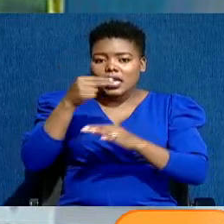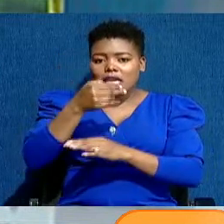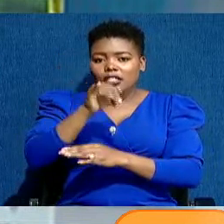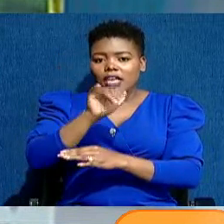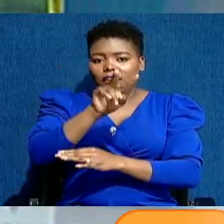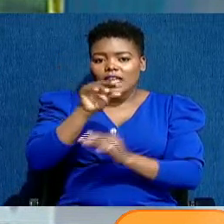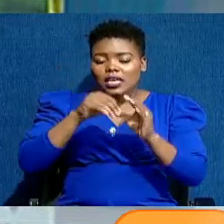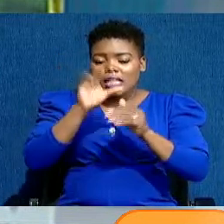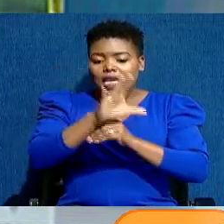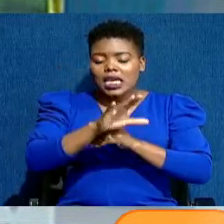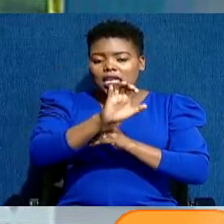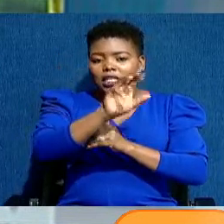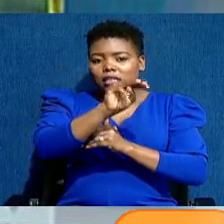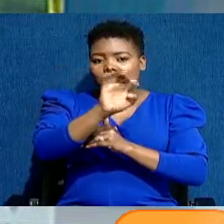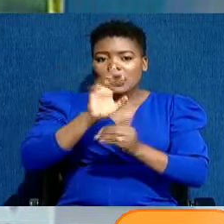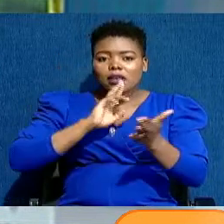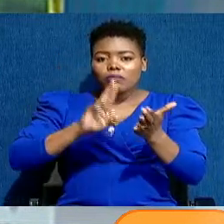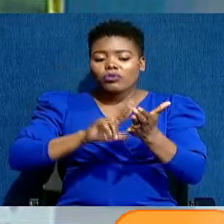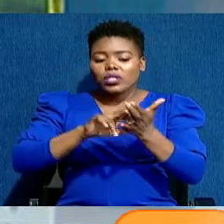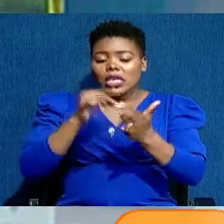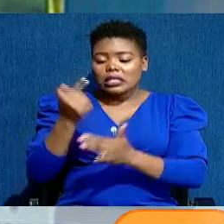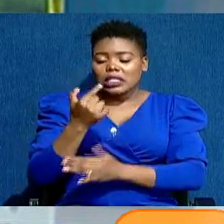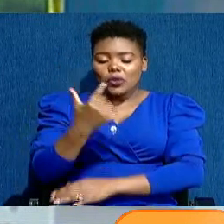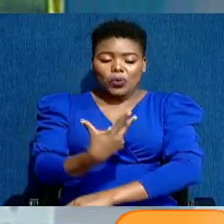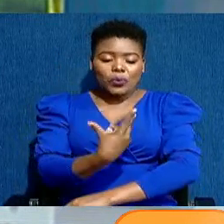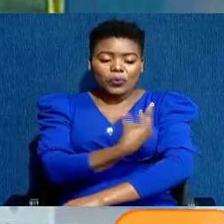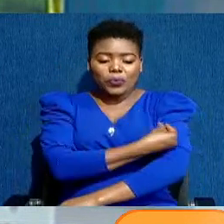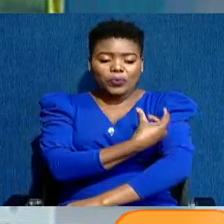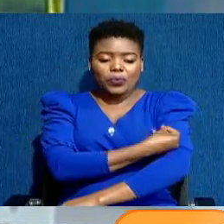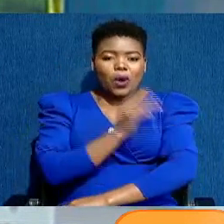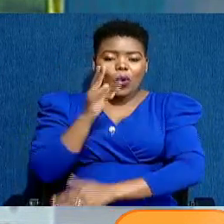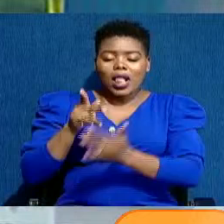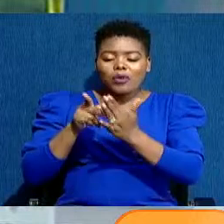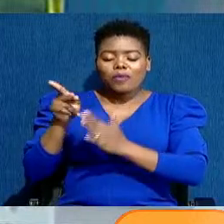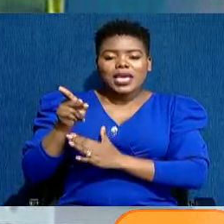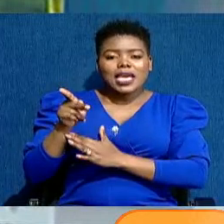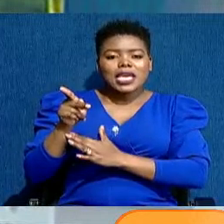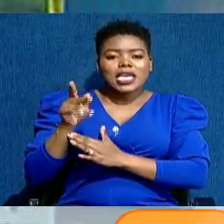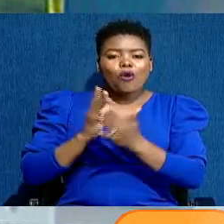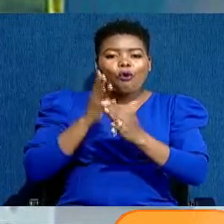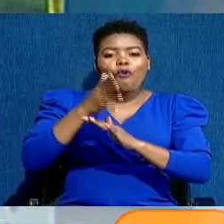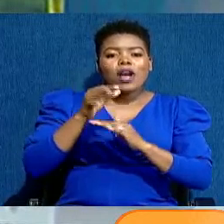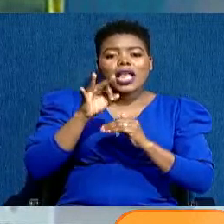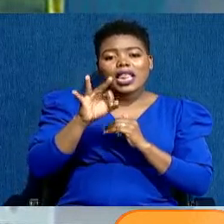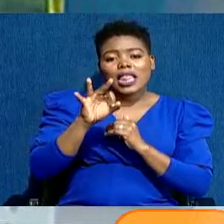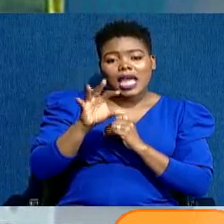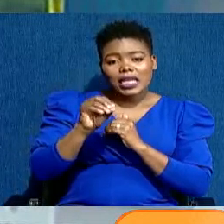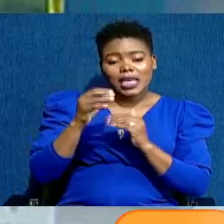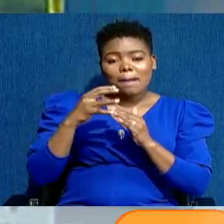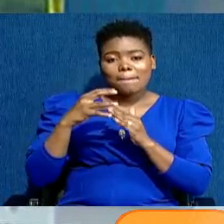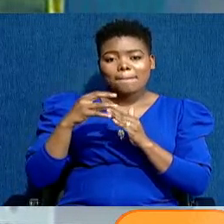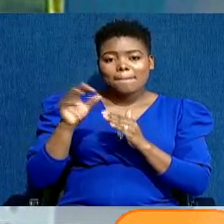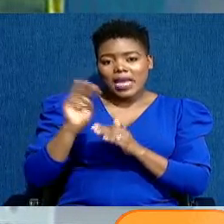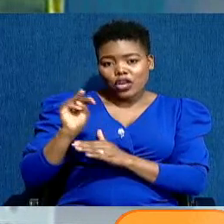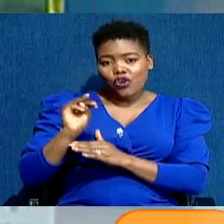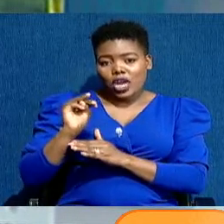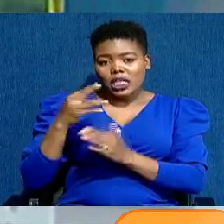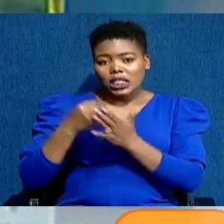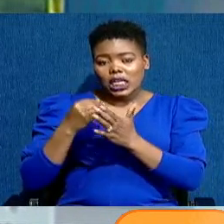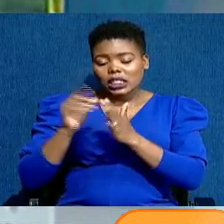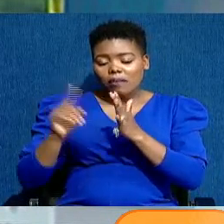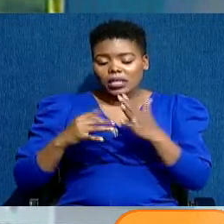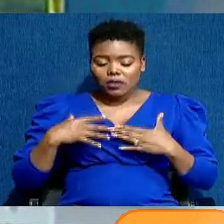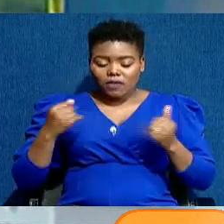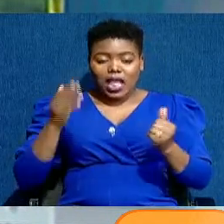As Emily Chabet reports, a single dose, however, will cost up to 30 million shillings. But the Ministry of Health